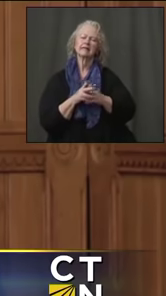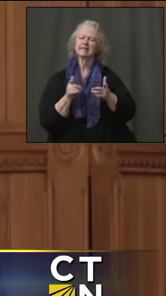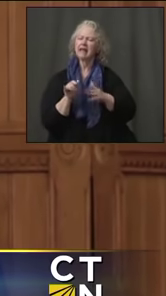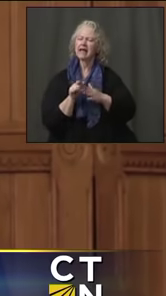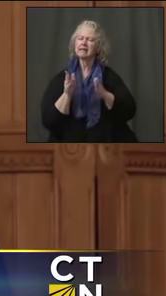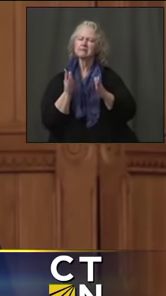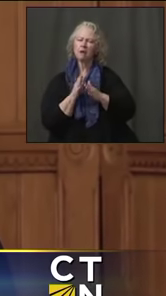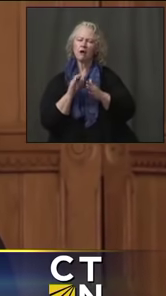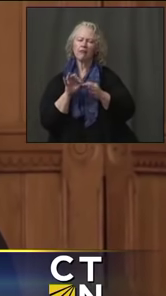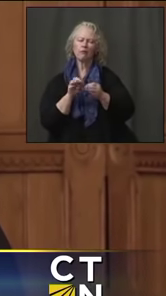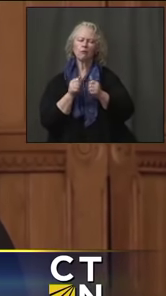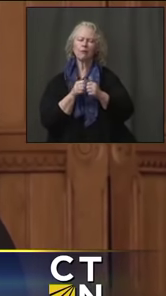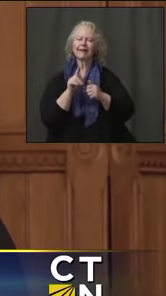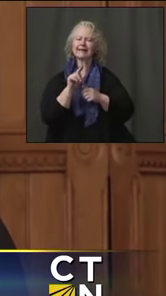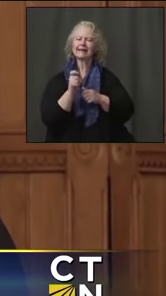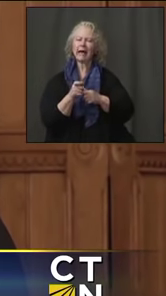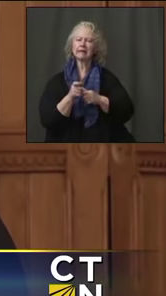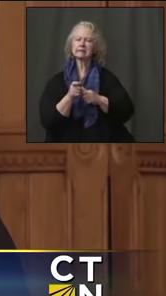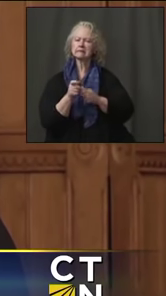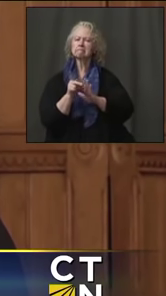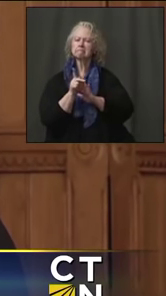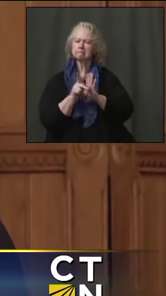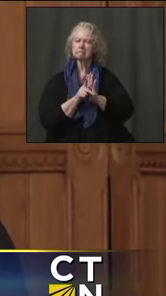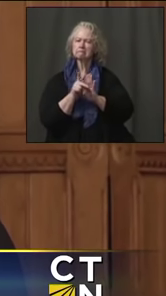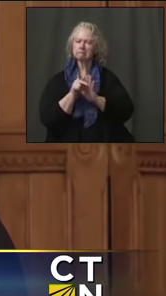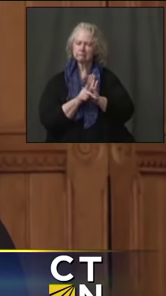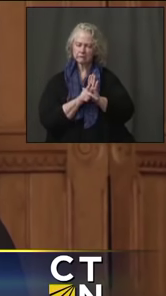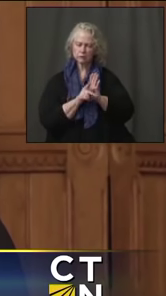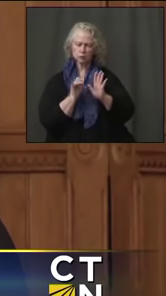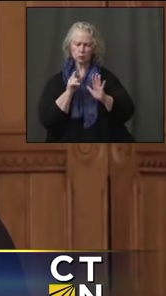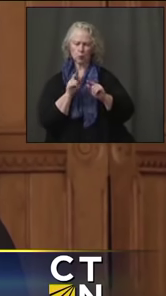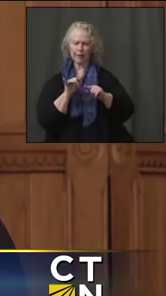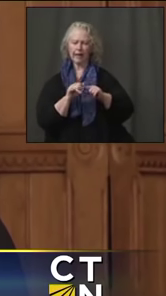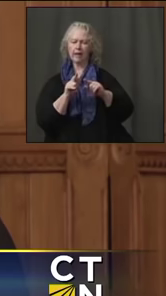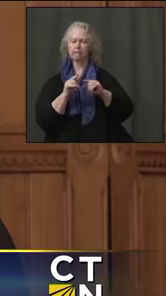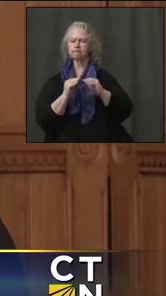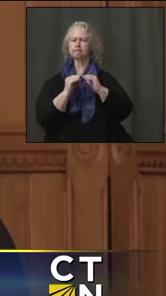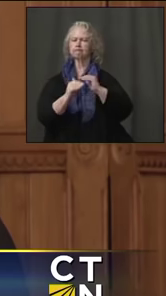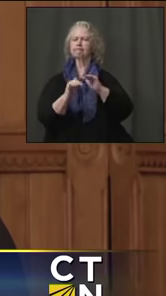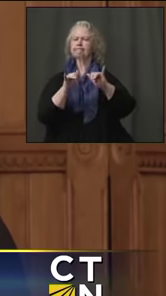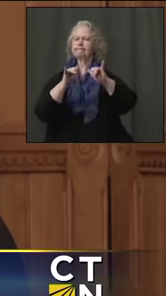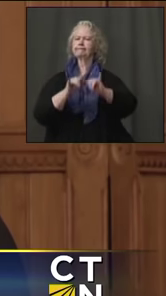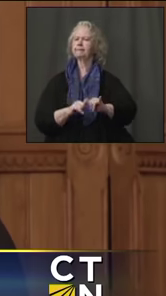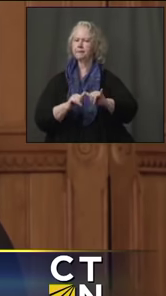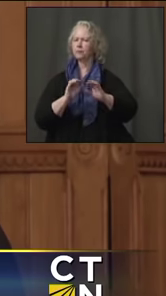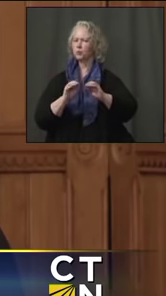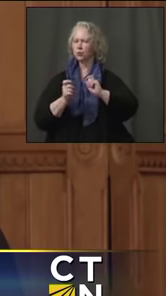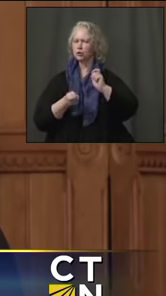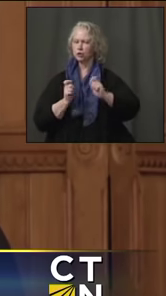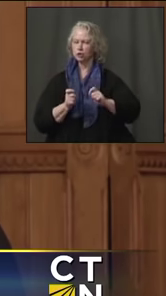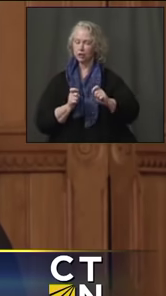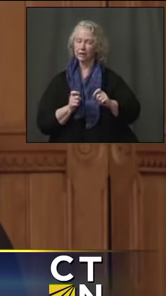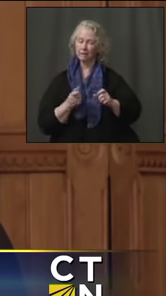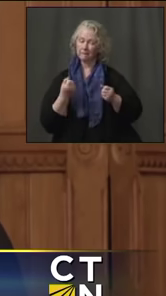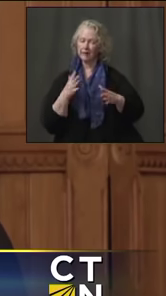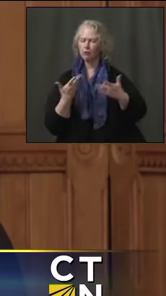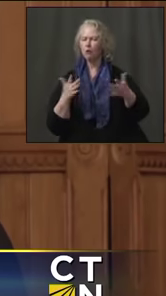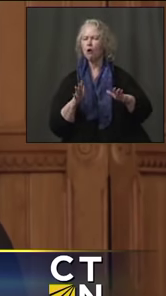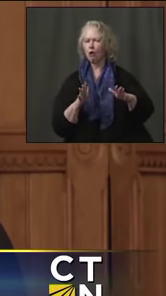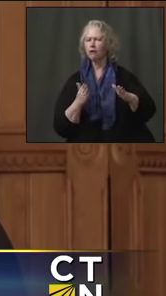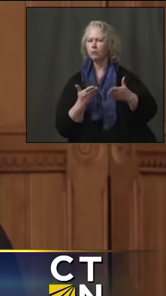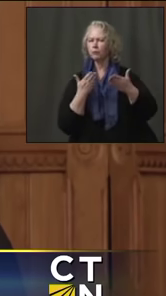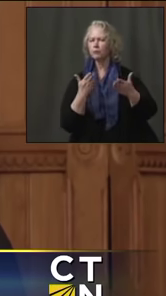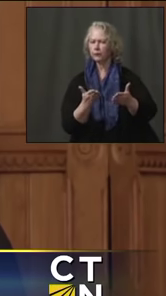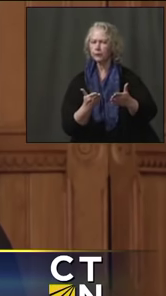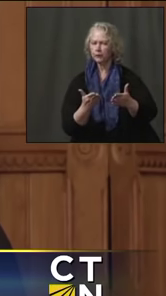tax policy changes to hold the line at the current tax rates, if you will. Many of them had been proposed in the governor's budget. We'll be